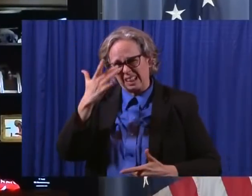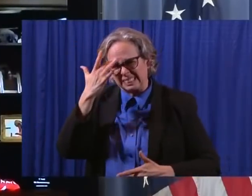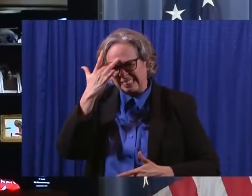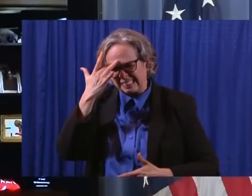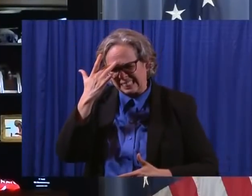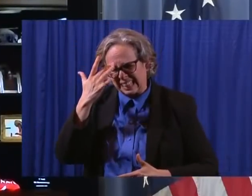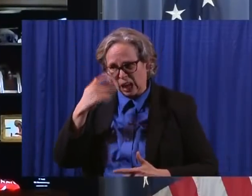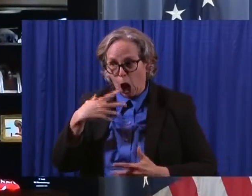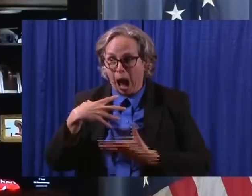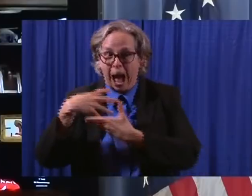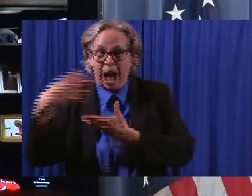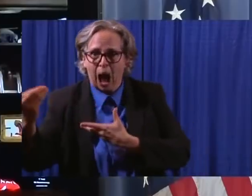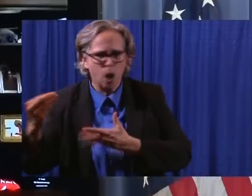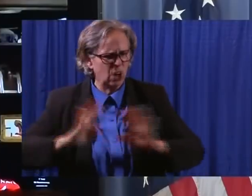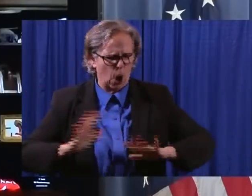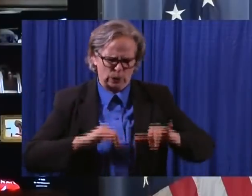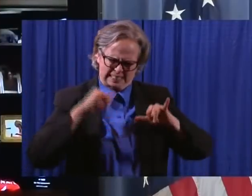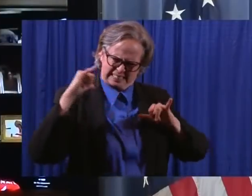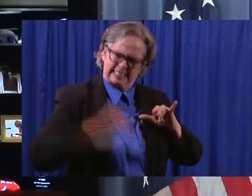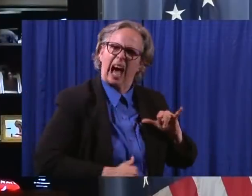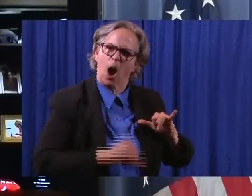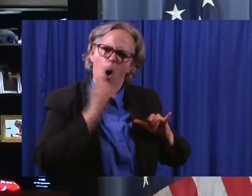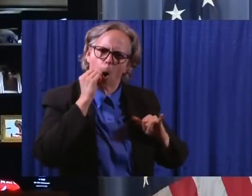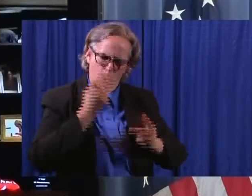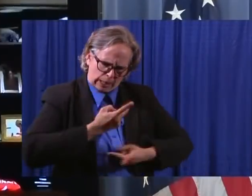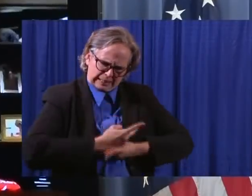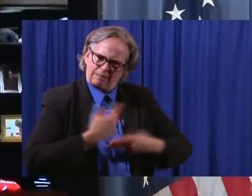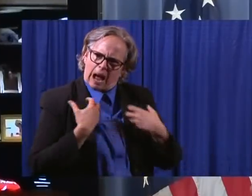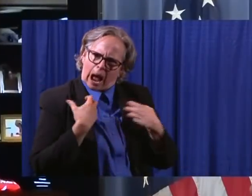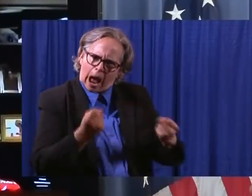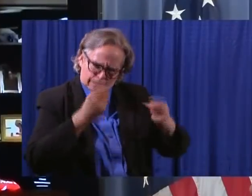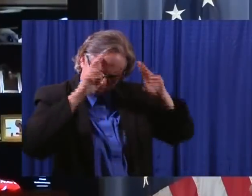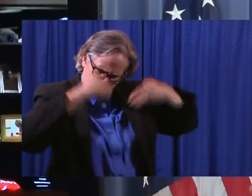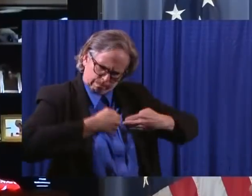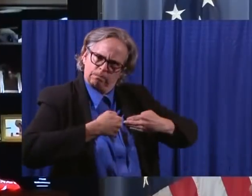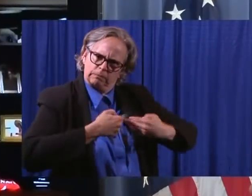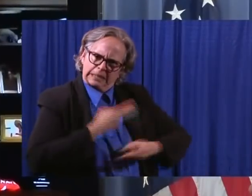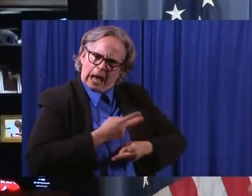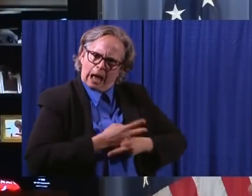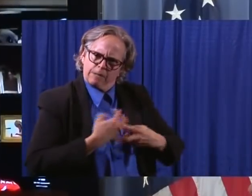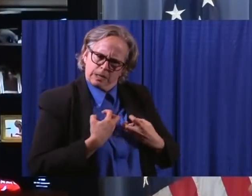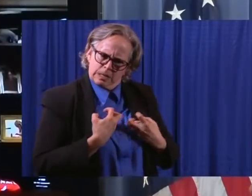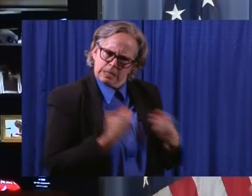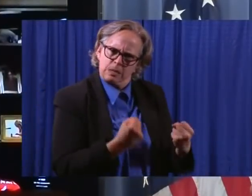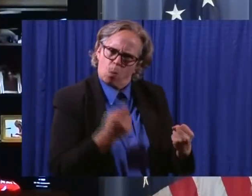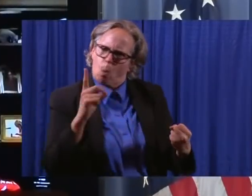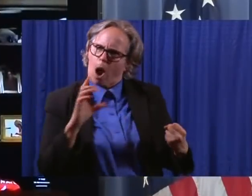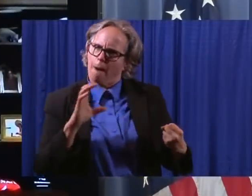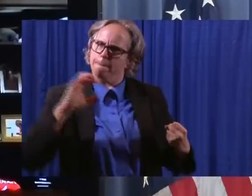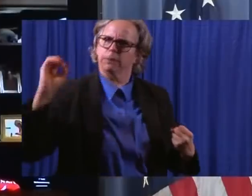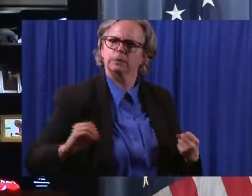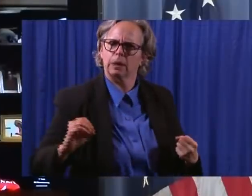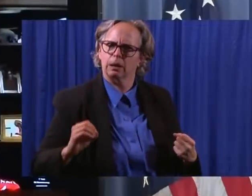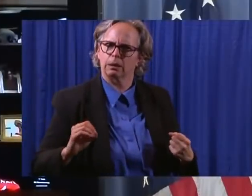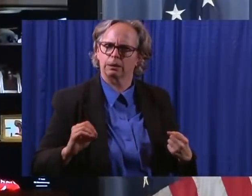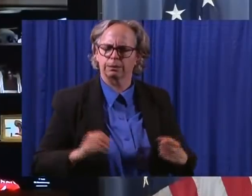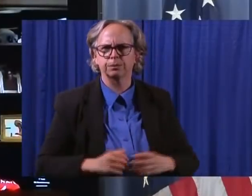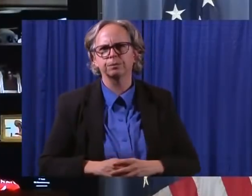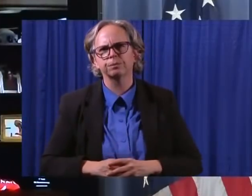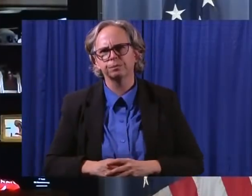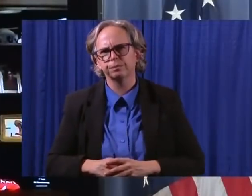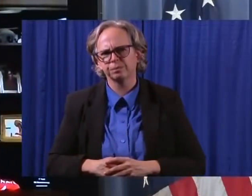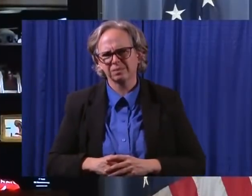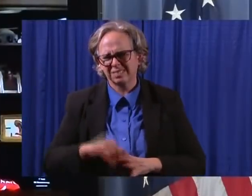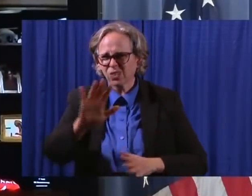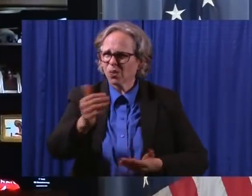that you take care of yourself. So it sort of summarizes what's happening in the greater